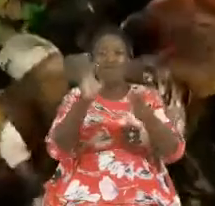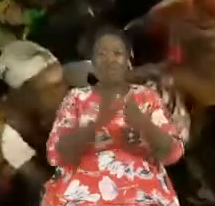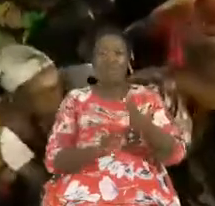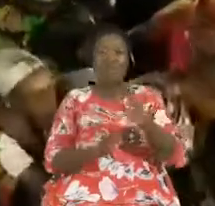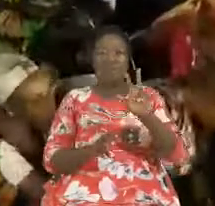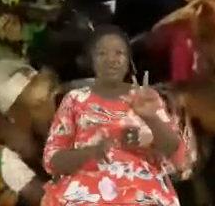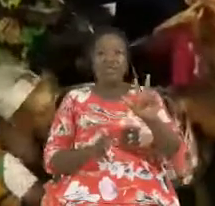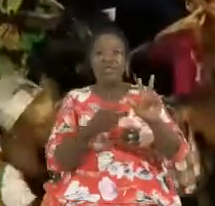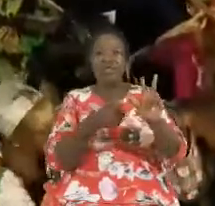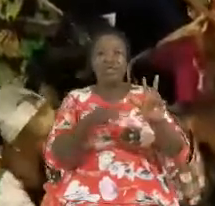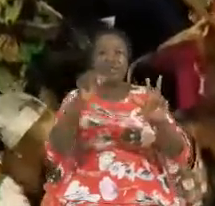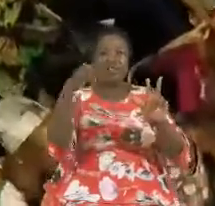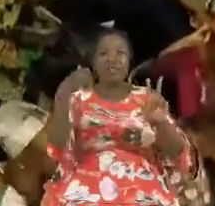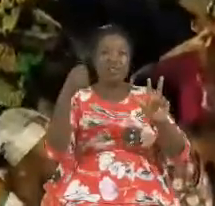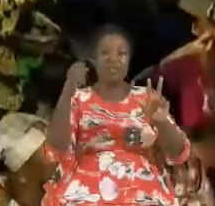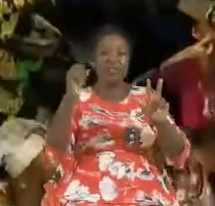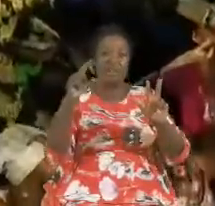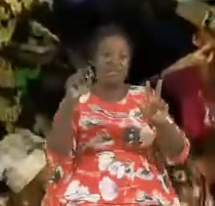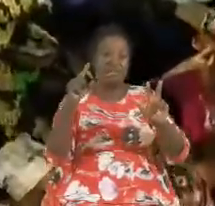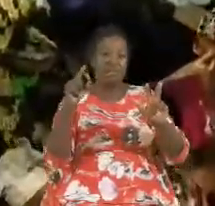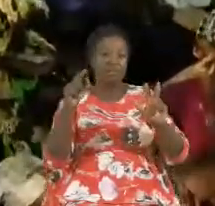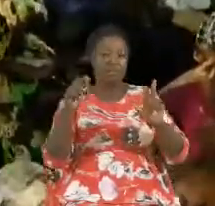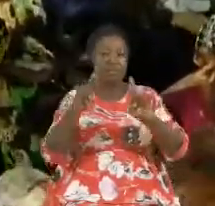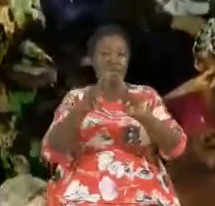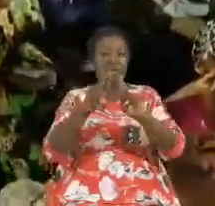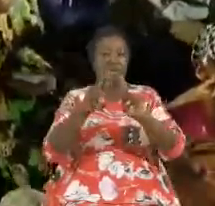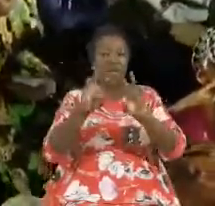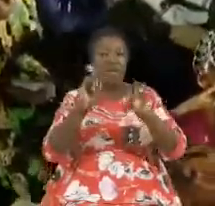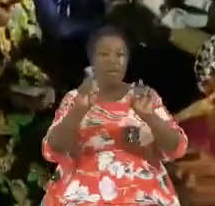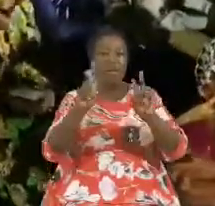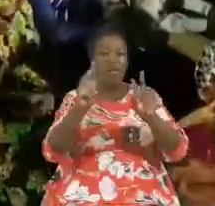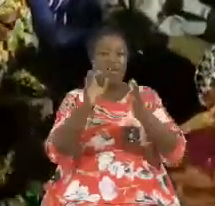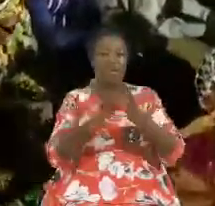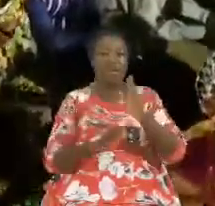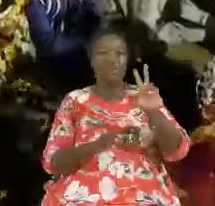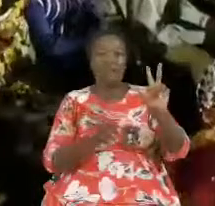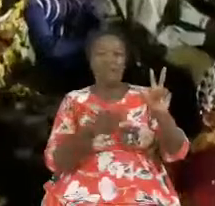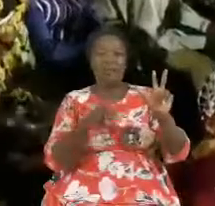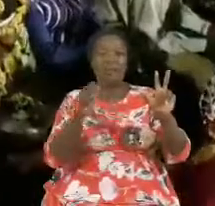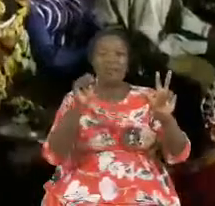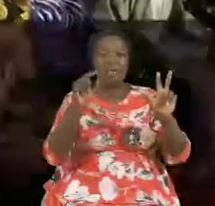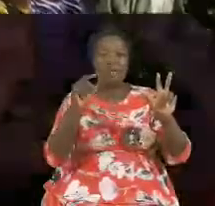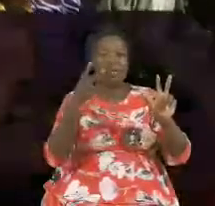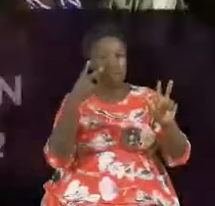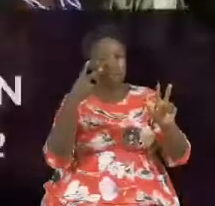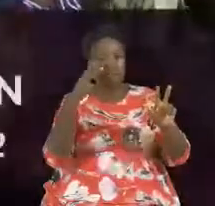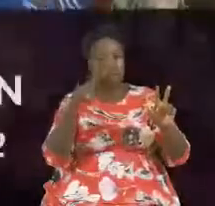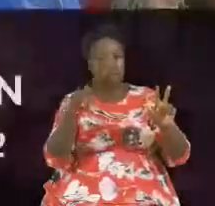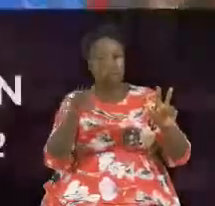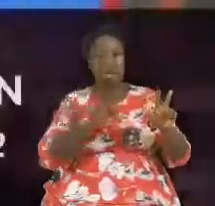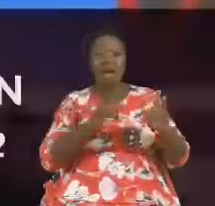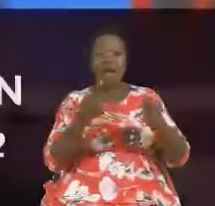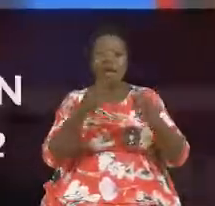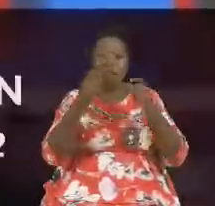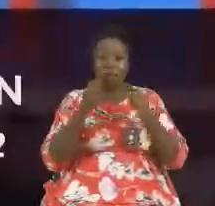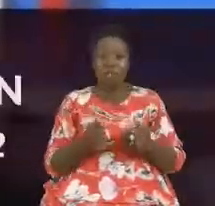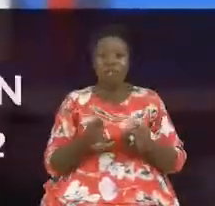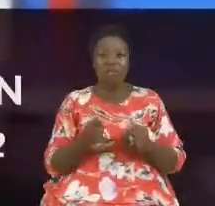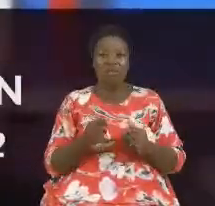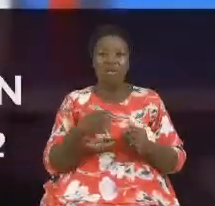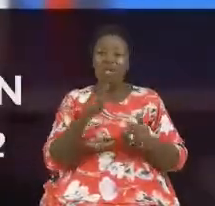name. Revelation chapter 3, I'm reading from verse 11. Revelation chapter 3, verse